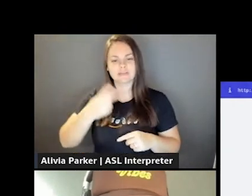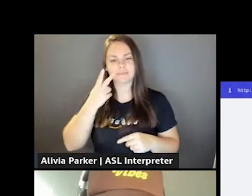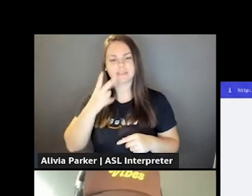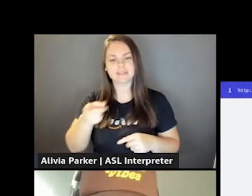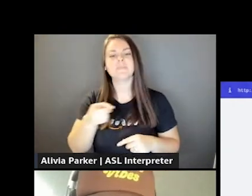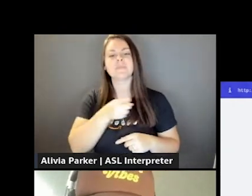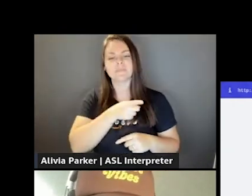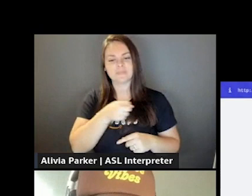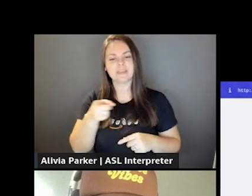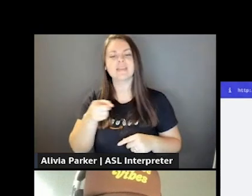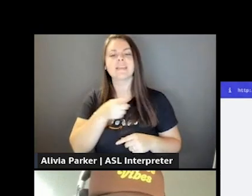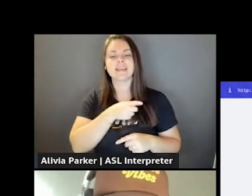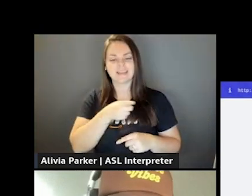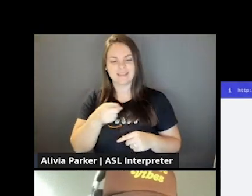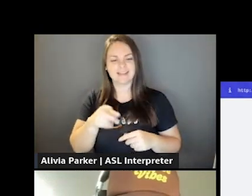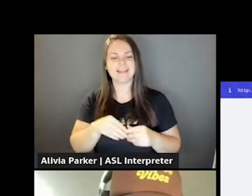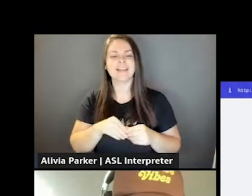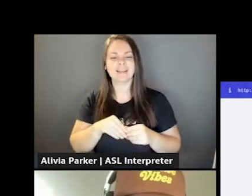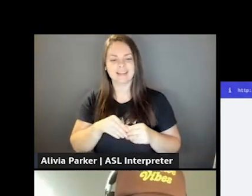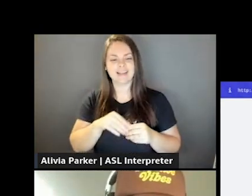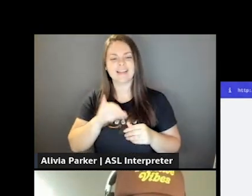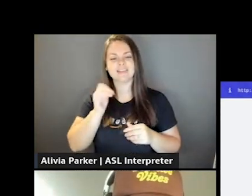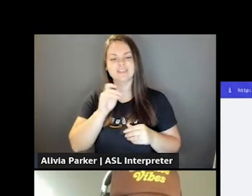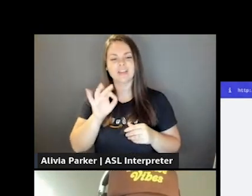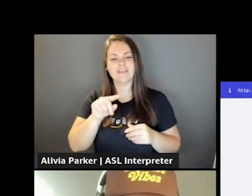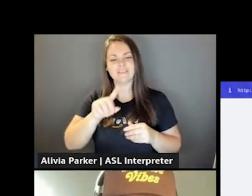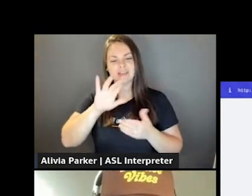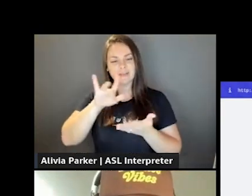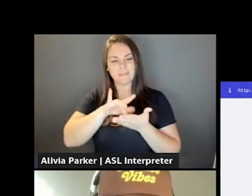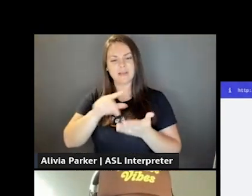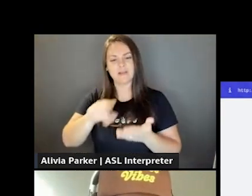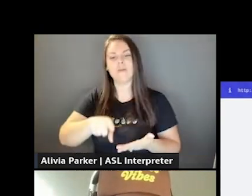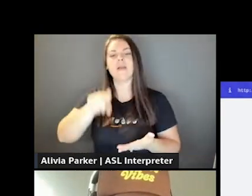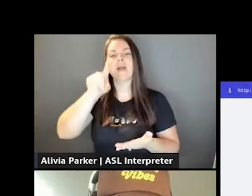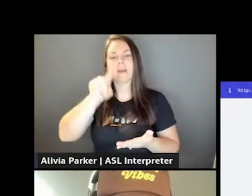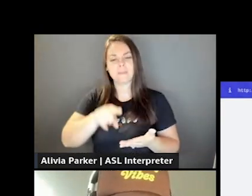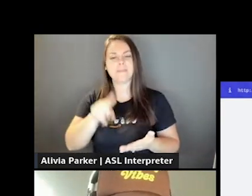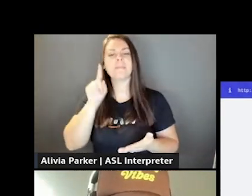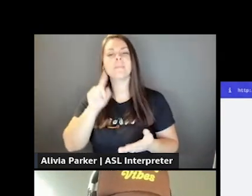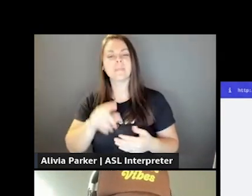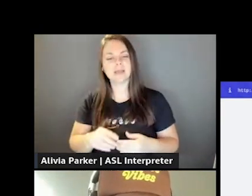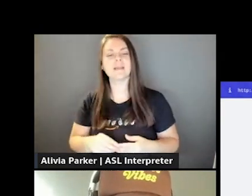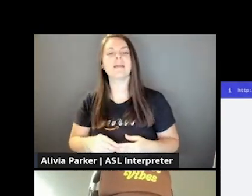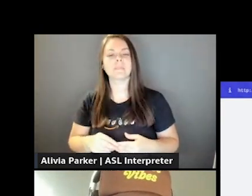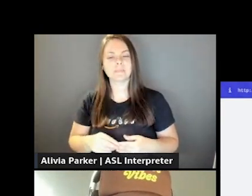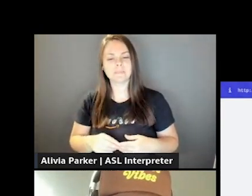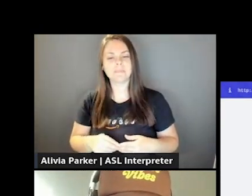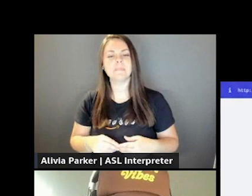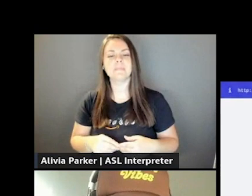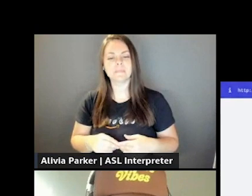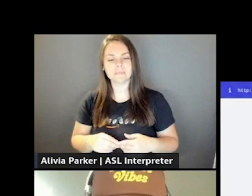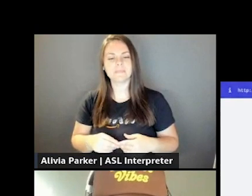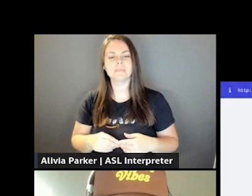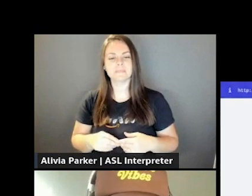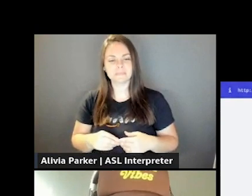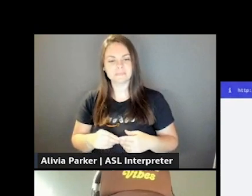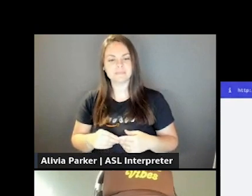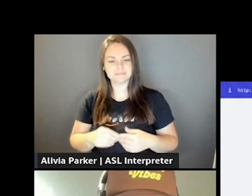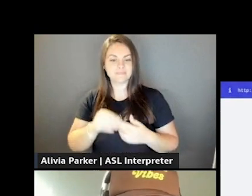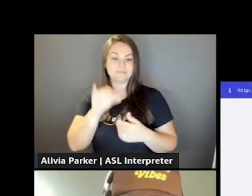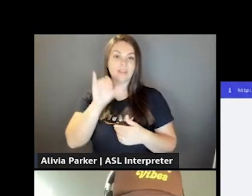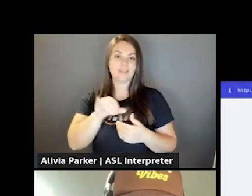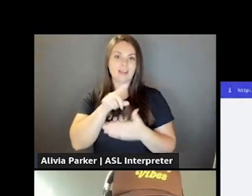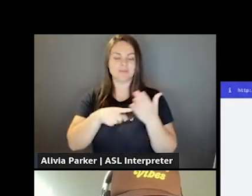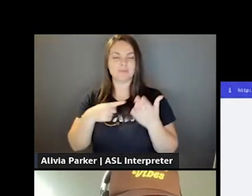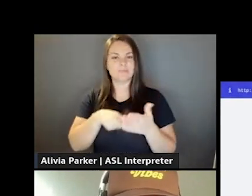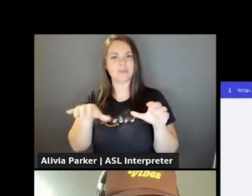off. I was like, yeah, and Jeff is in the middle going up. Okay, got it. Yeah. Here. Perfect. Yeah. So that's what we're doing. We're